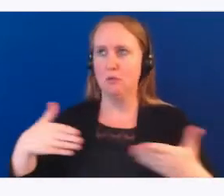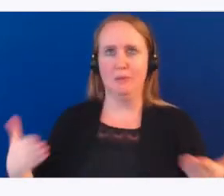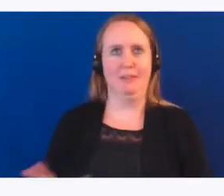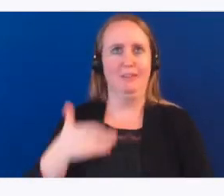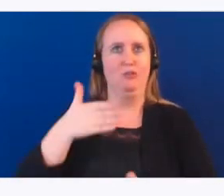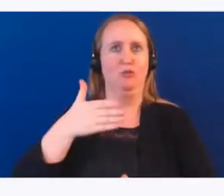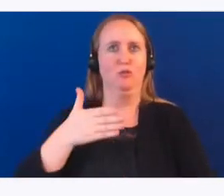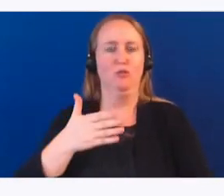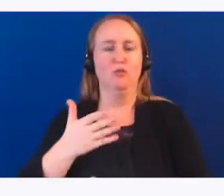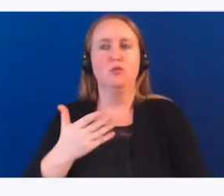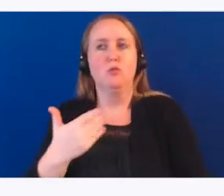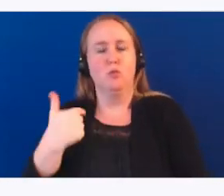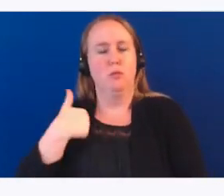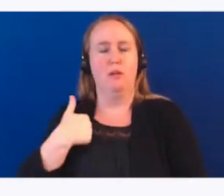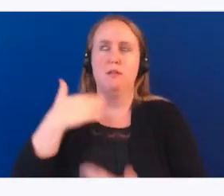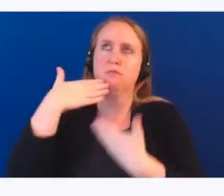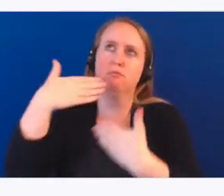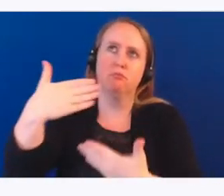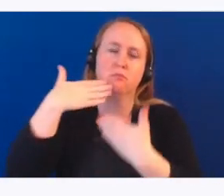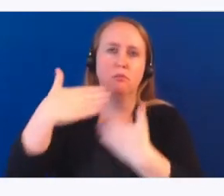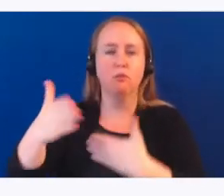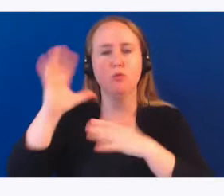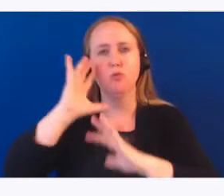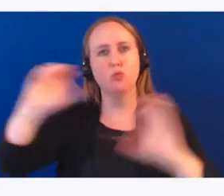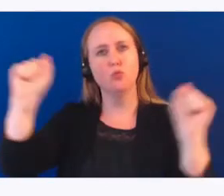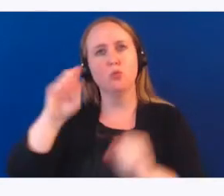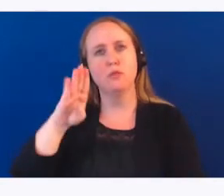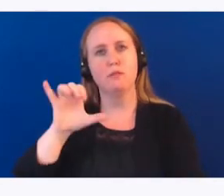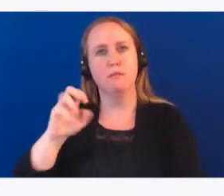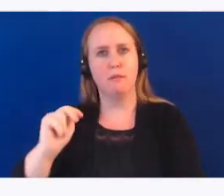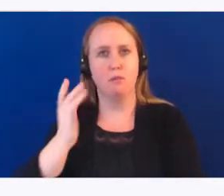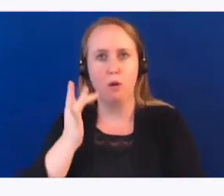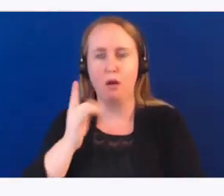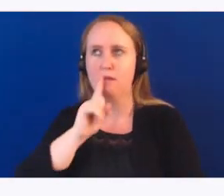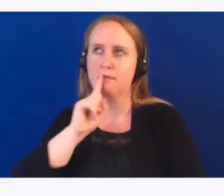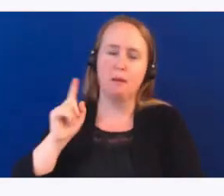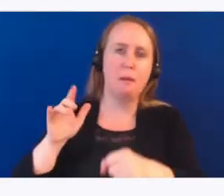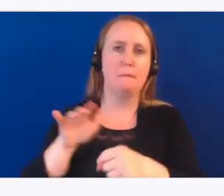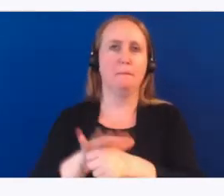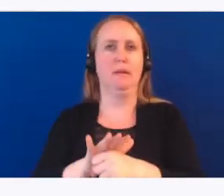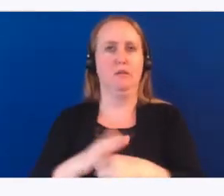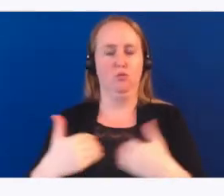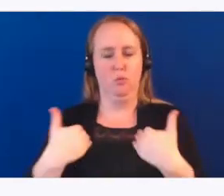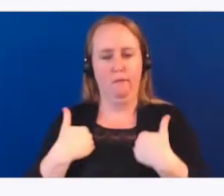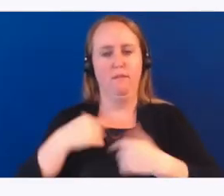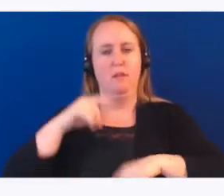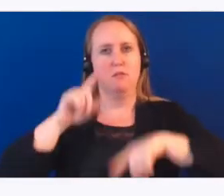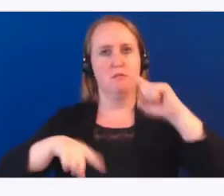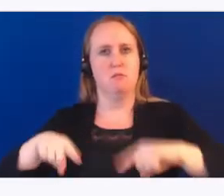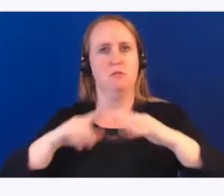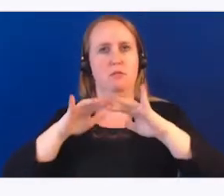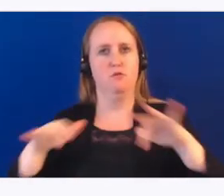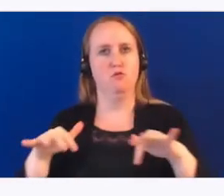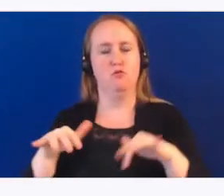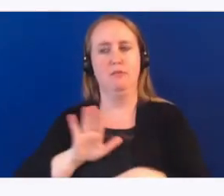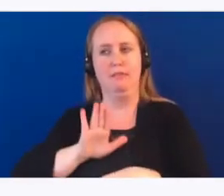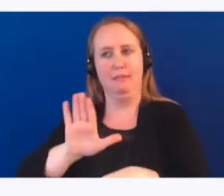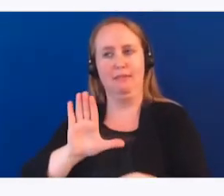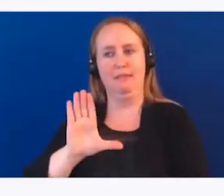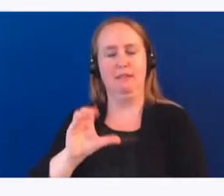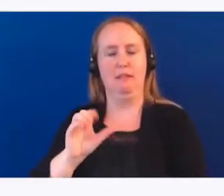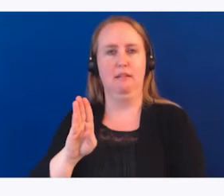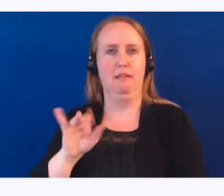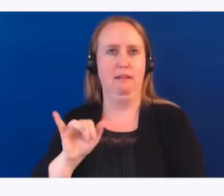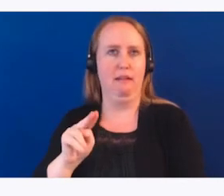so I am grateful to President Biden for committing to that, to diversity in his cabinet. And you can